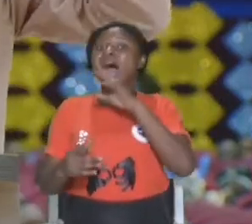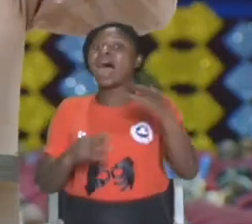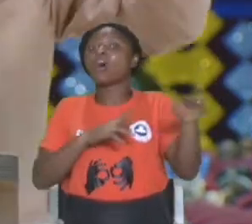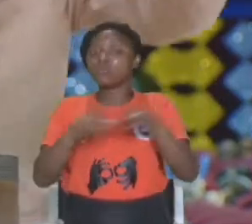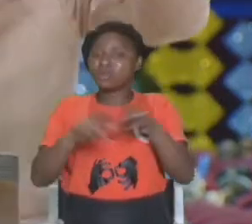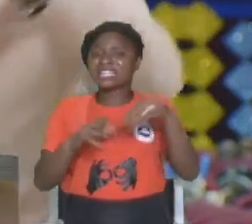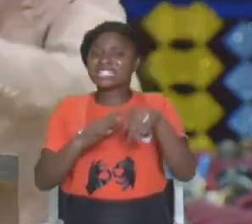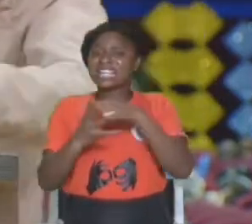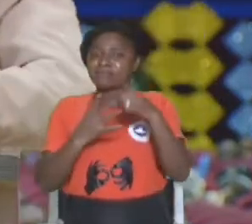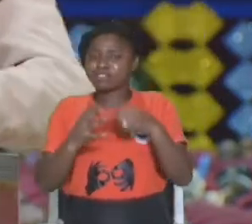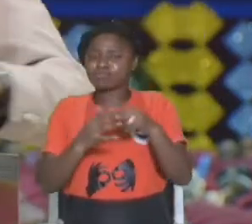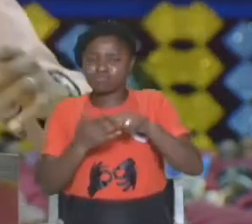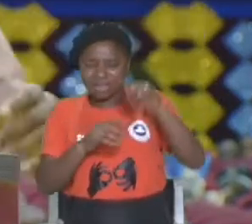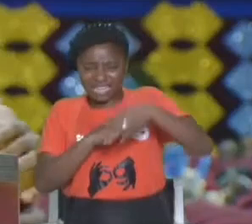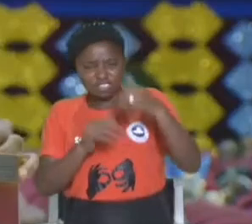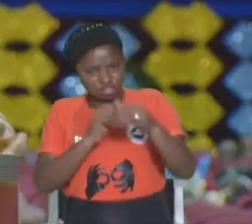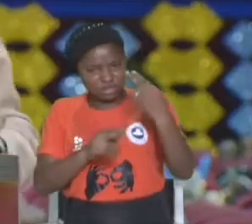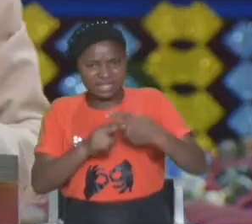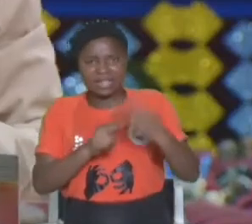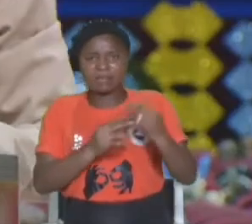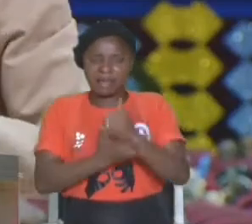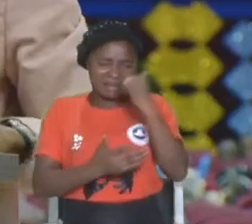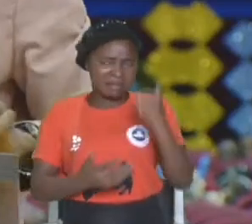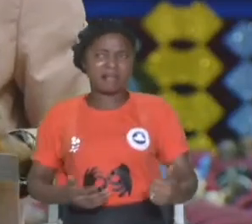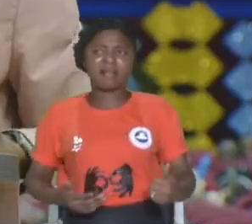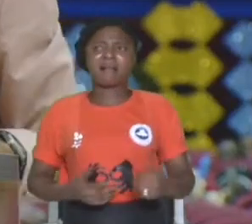midst tonight in the name of Jesus.